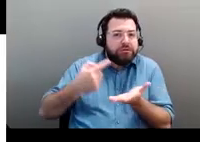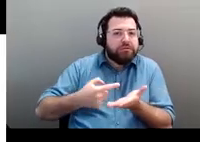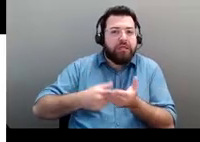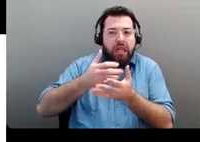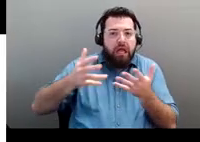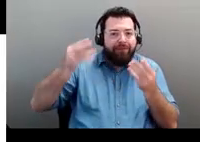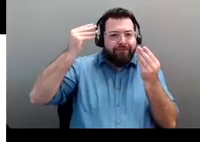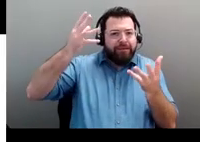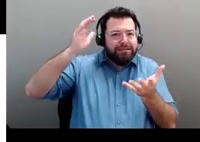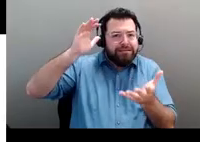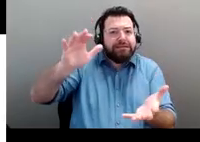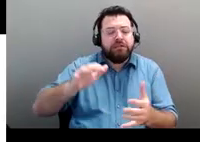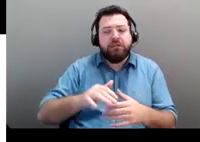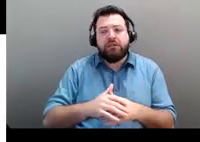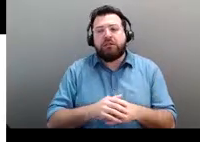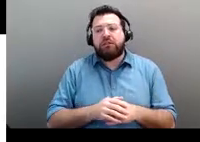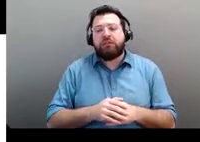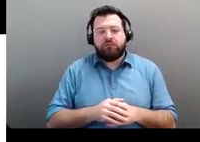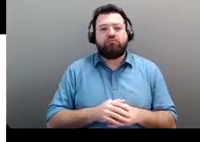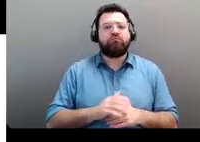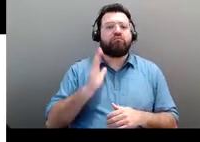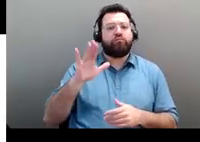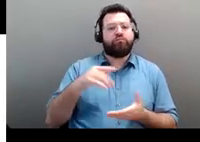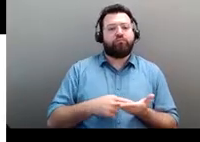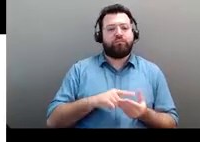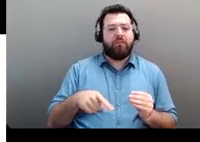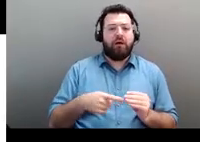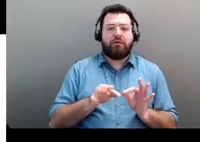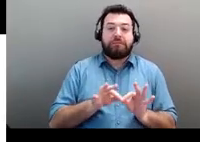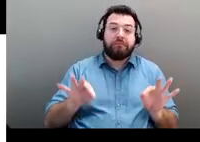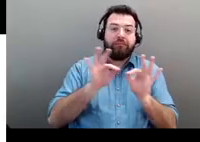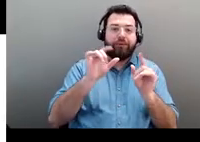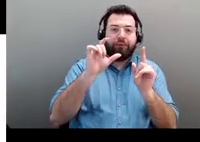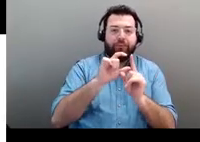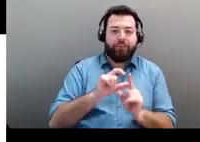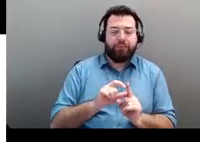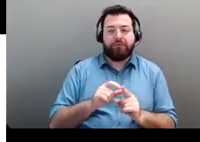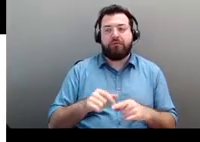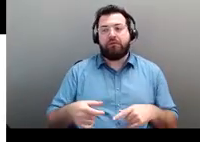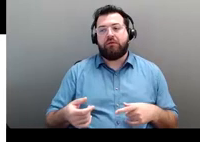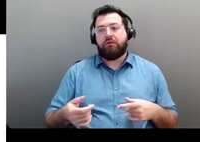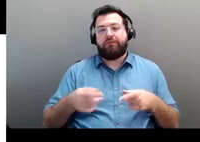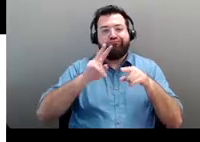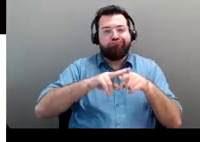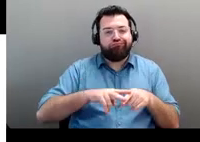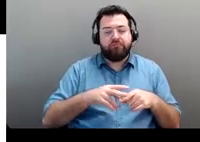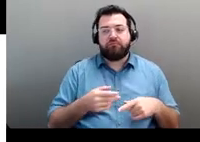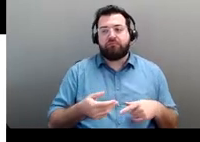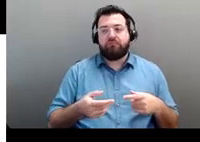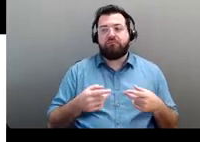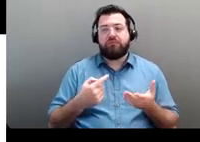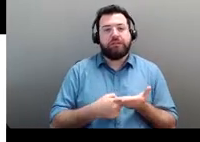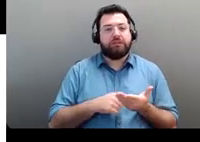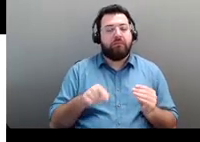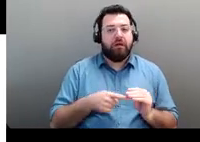discuss. Um, we'll talk about defining key terms. We'll talk about the difference between instrumental and